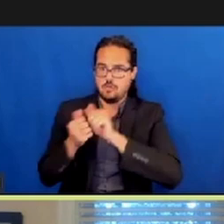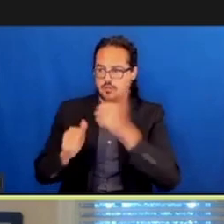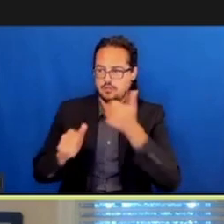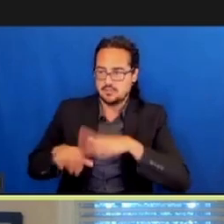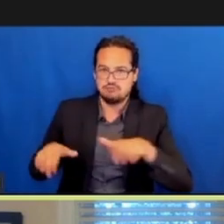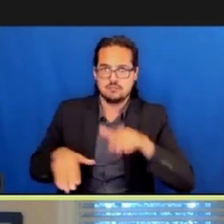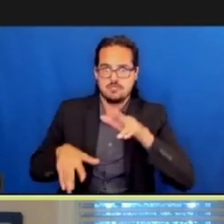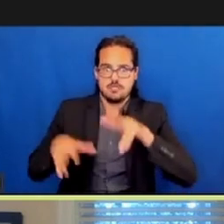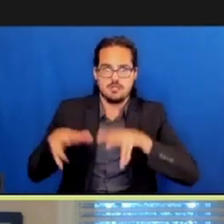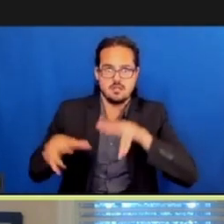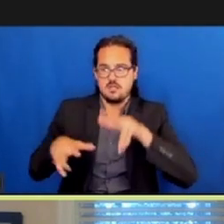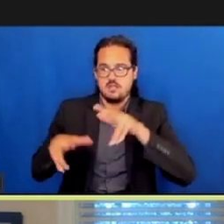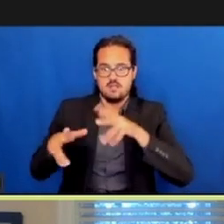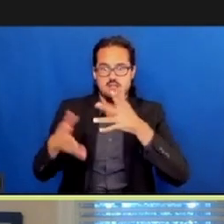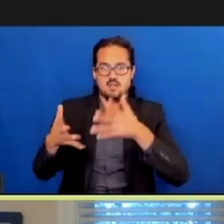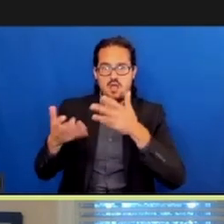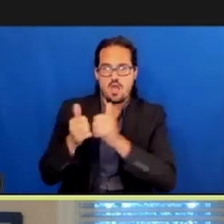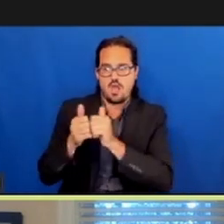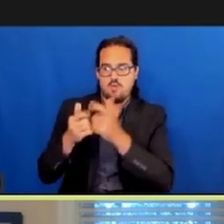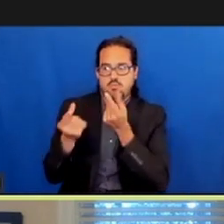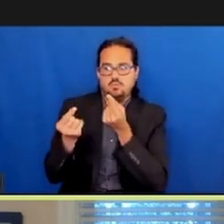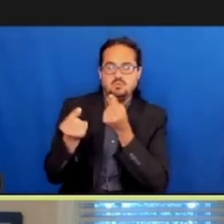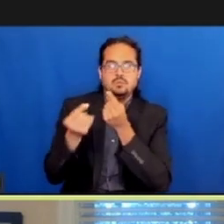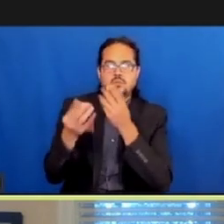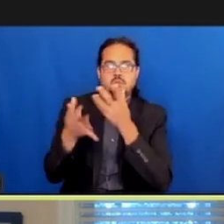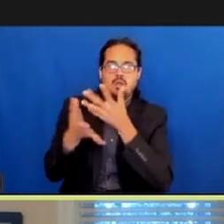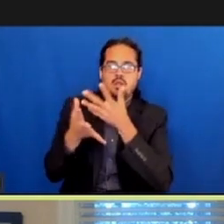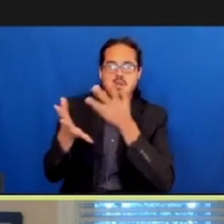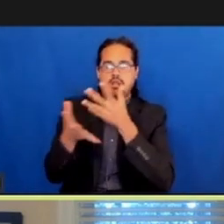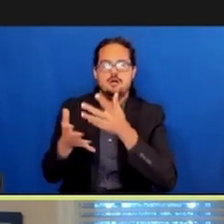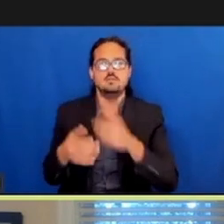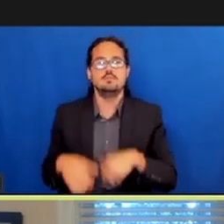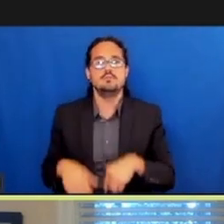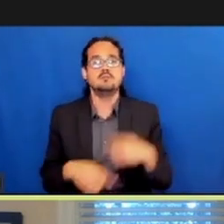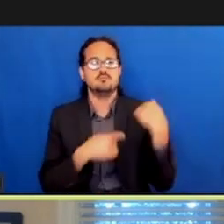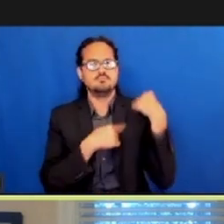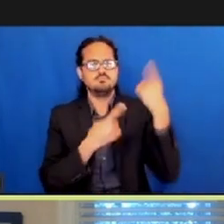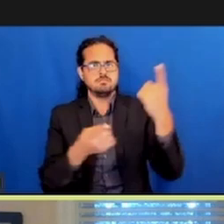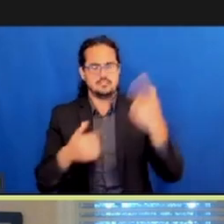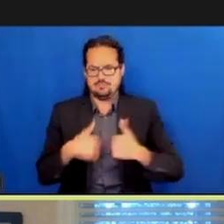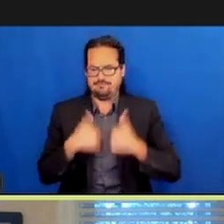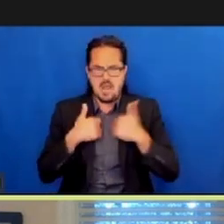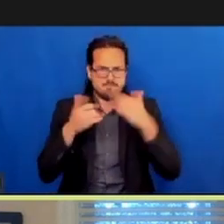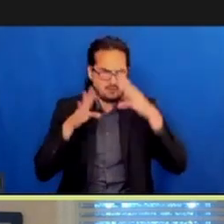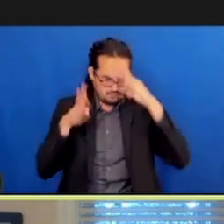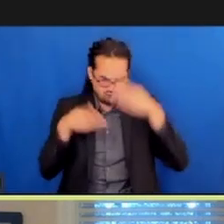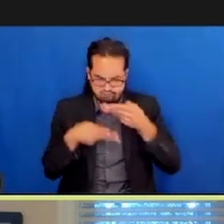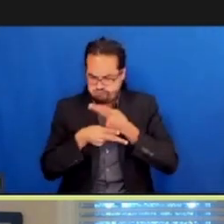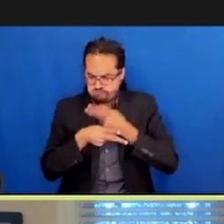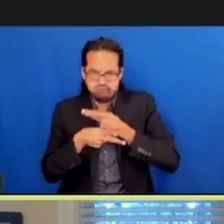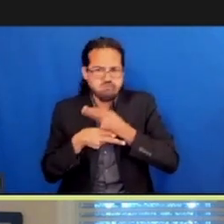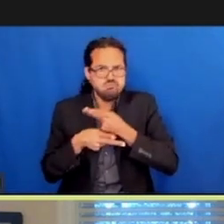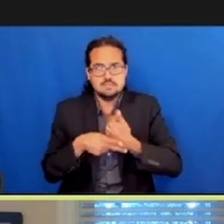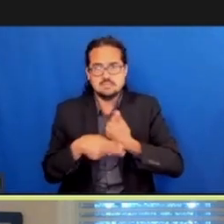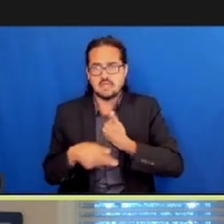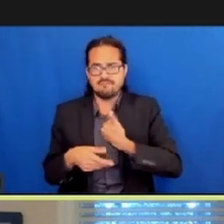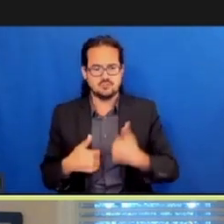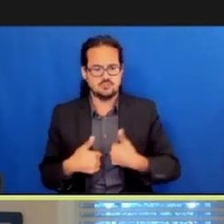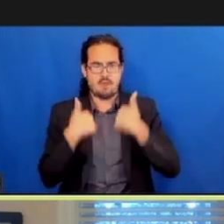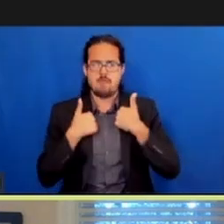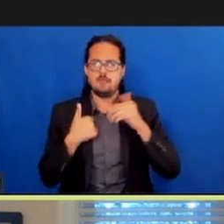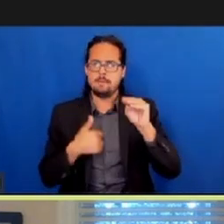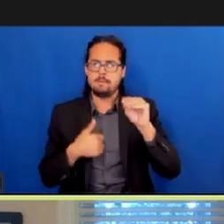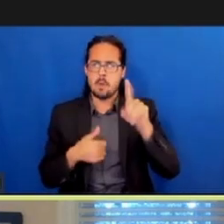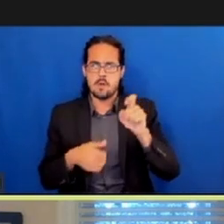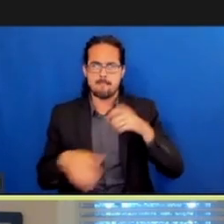natural, they're not in survival mode anymore. And so some of the behaviors that they were holding on to, they might be releasing right now. So